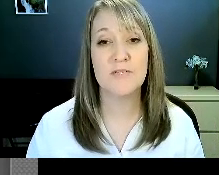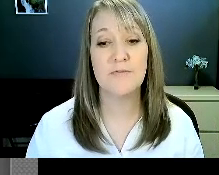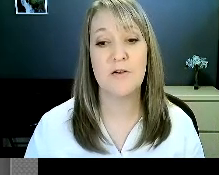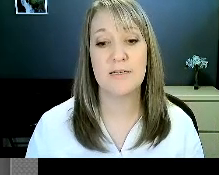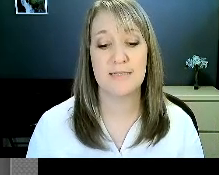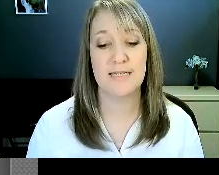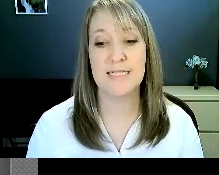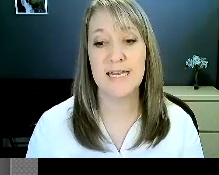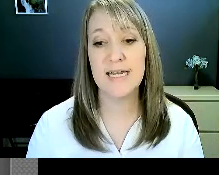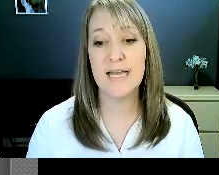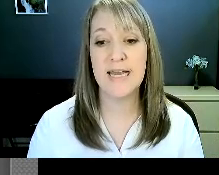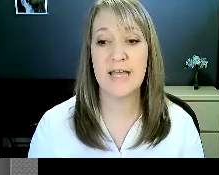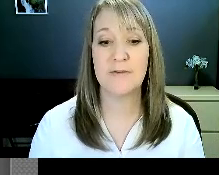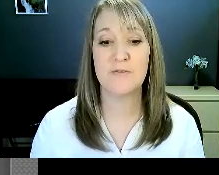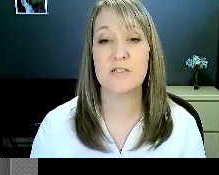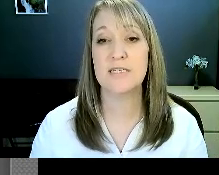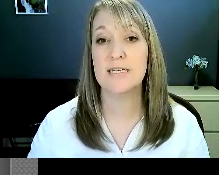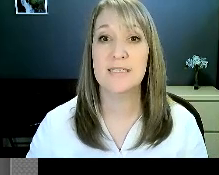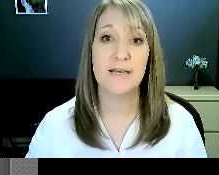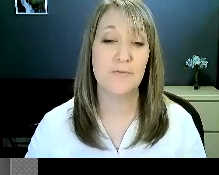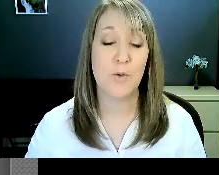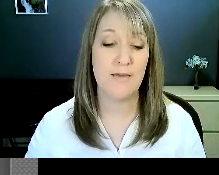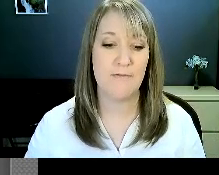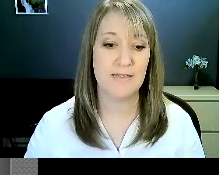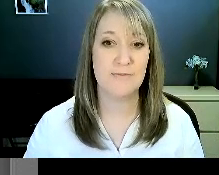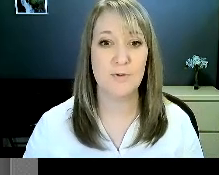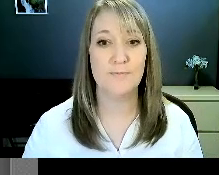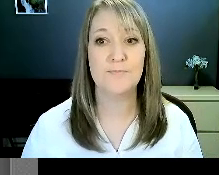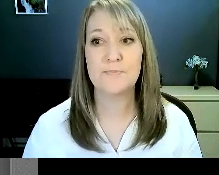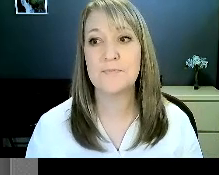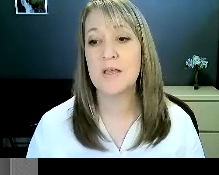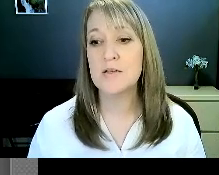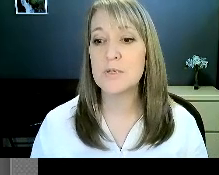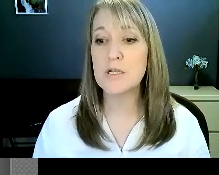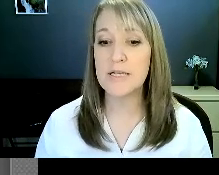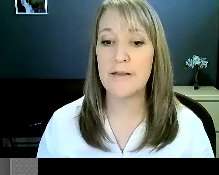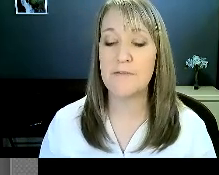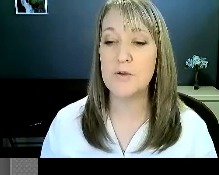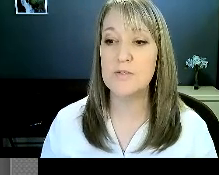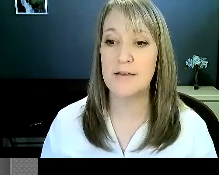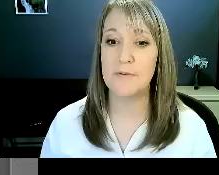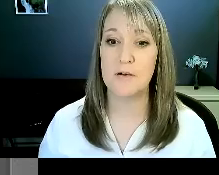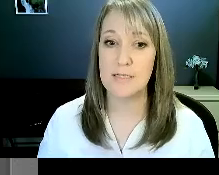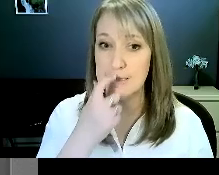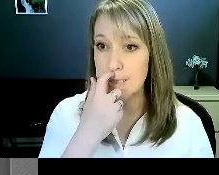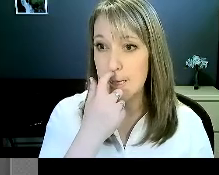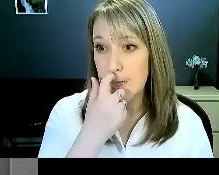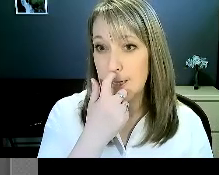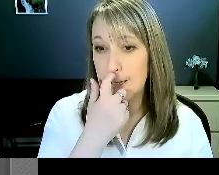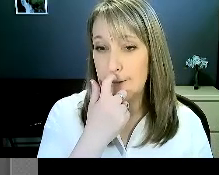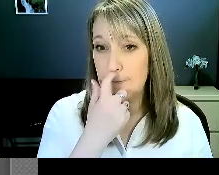group of deaf artists in 1989 at the first Deaf Way Festival. So we're going to look at a few deaf